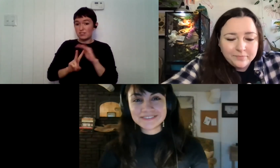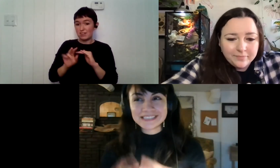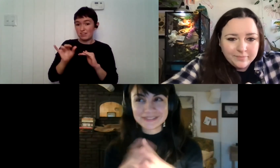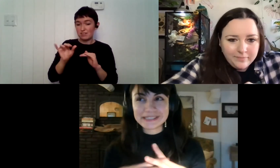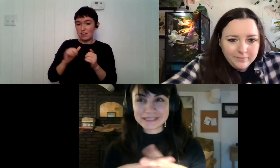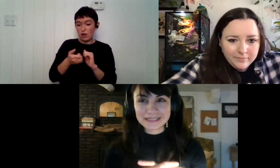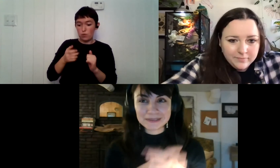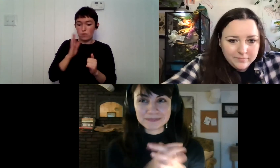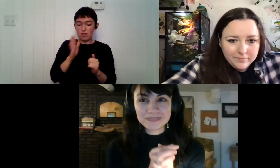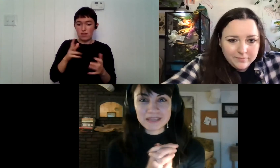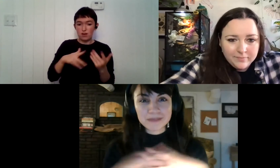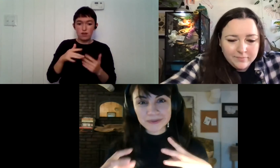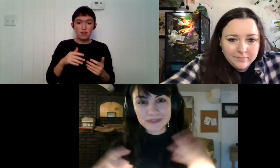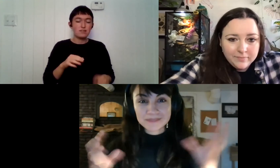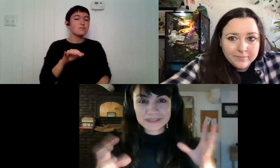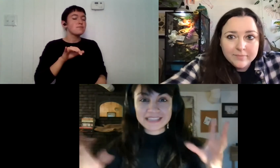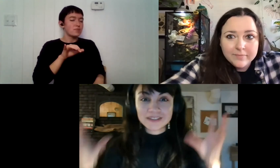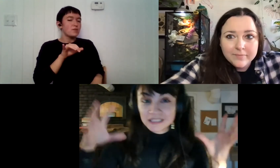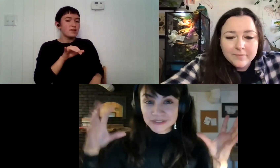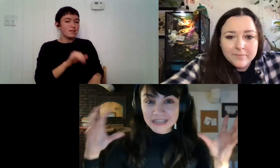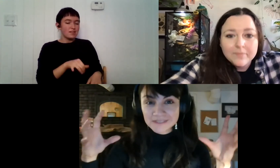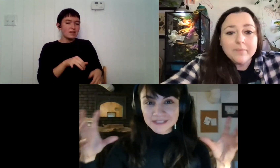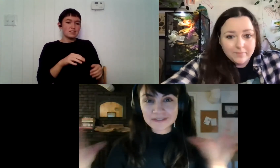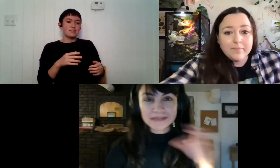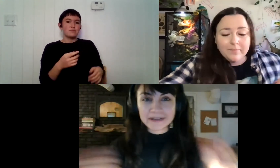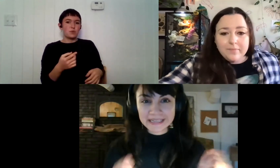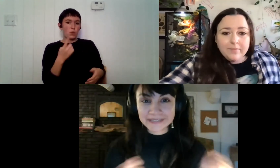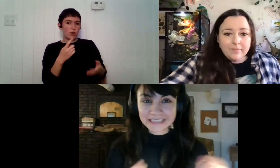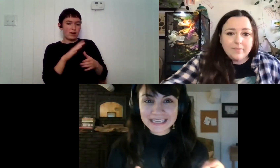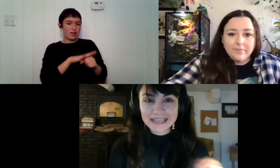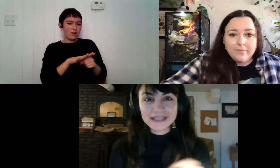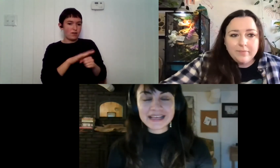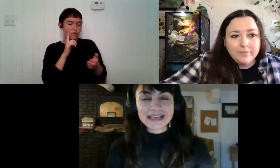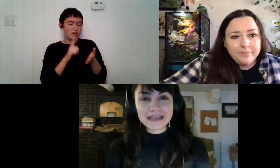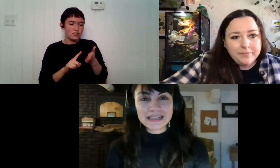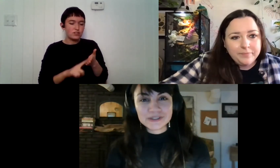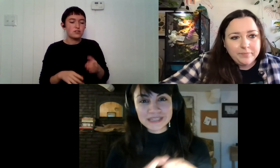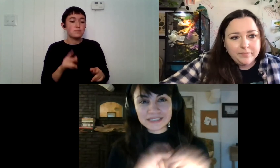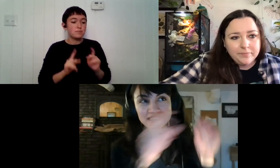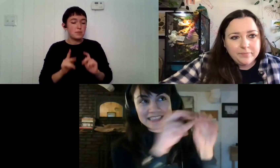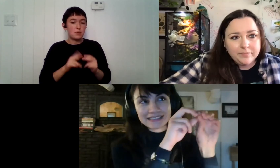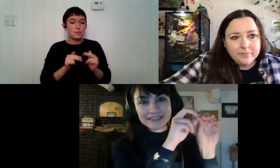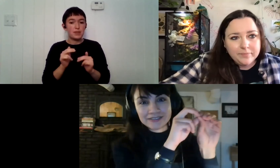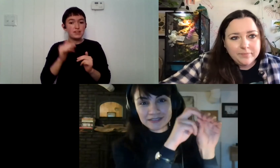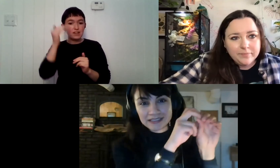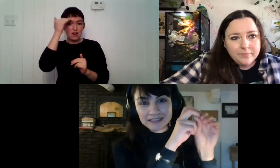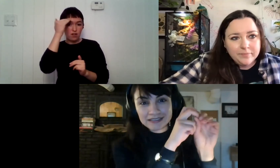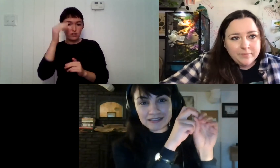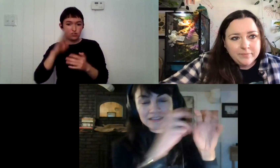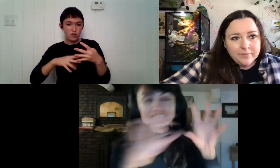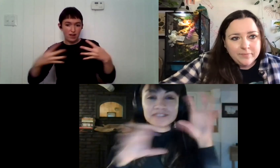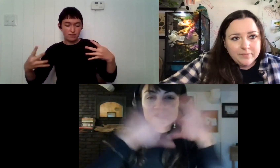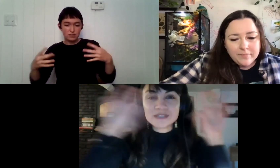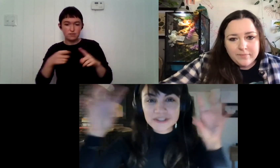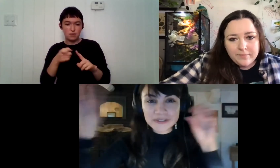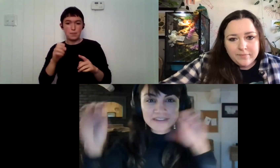drug discovery. So there's people who can build like knowledge graphs from biomedical data, and you try to find kind of